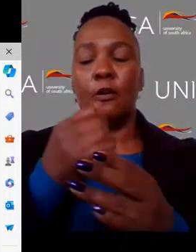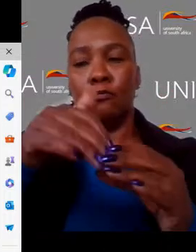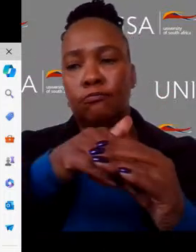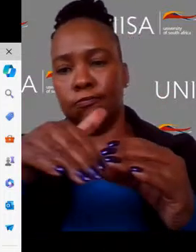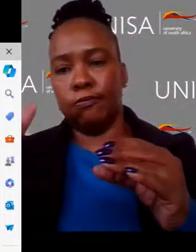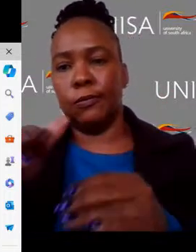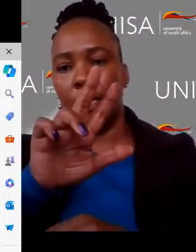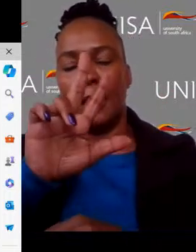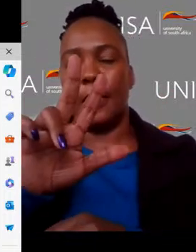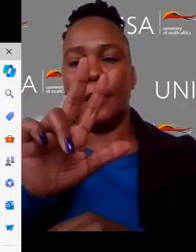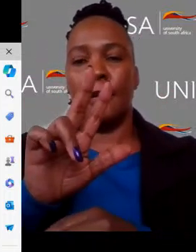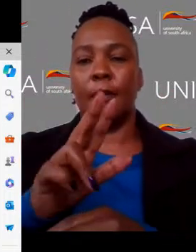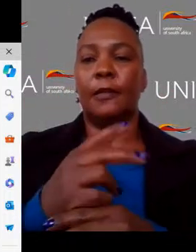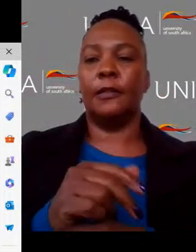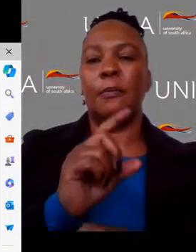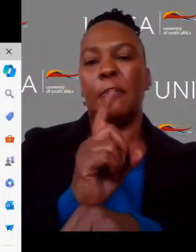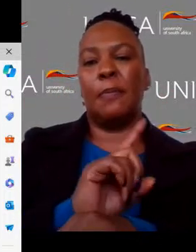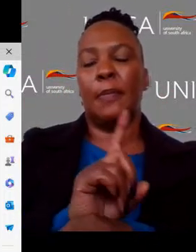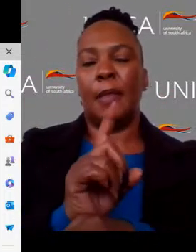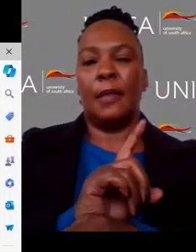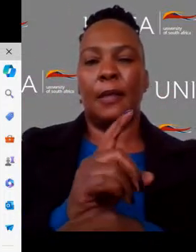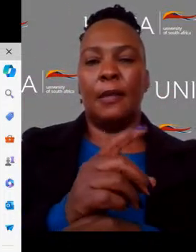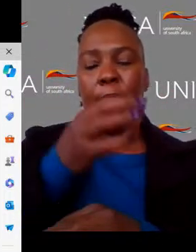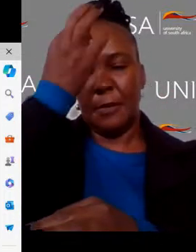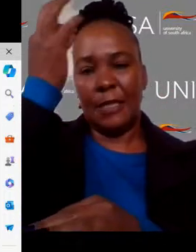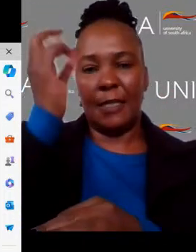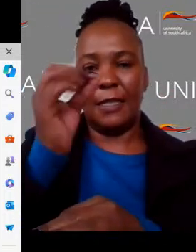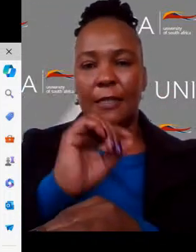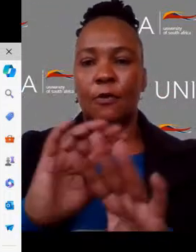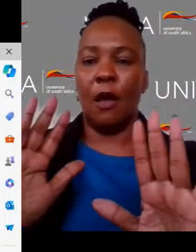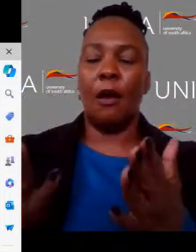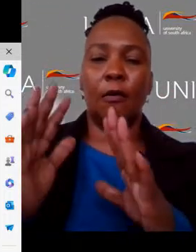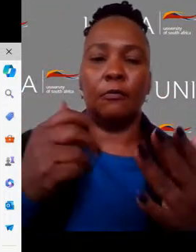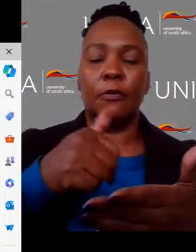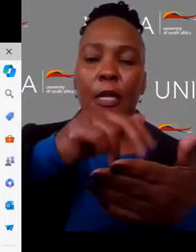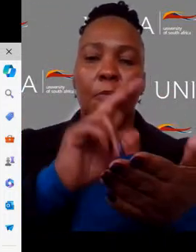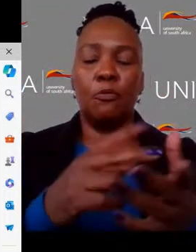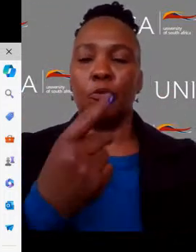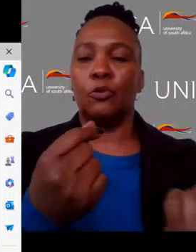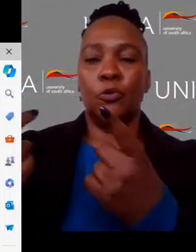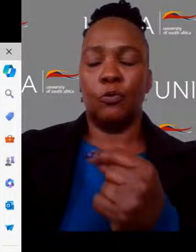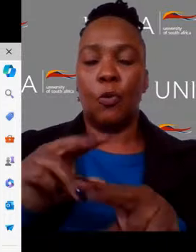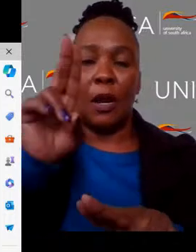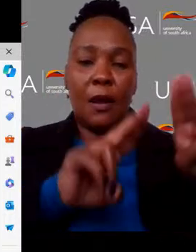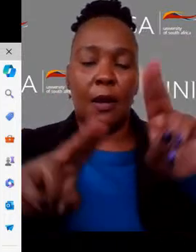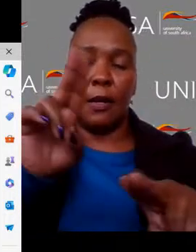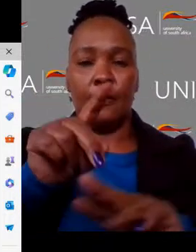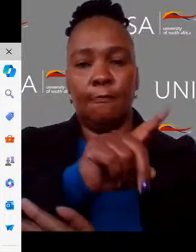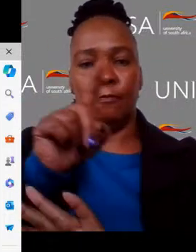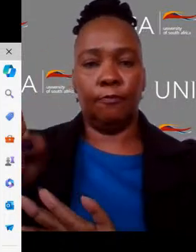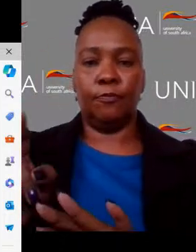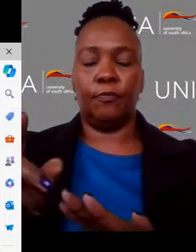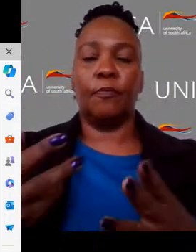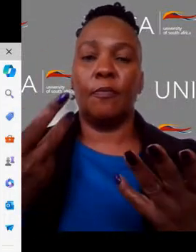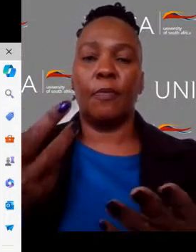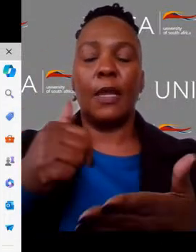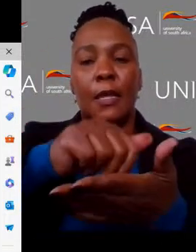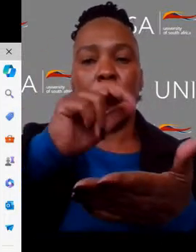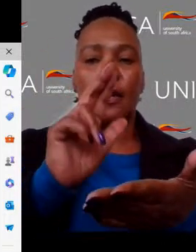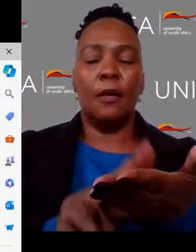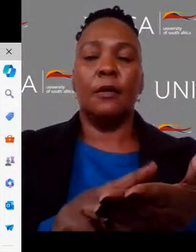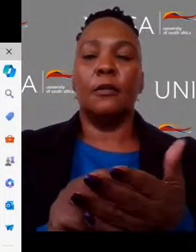8-minute simulation of exactly what the app is going to be doing while it is invigilating you. So the app is